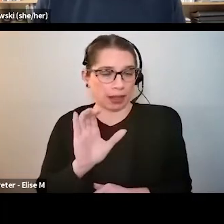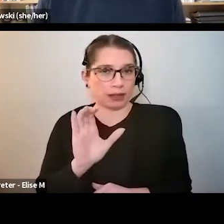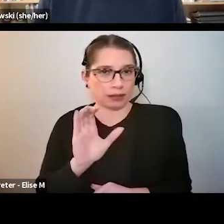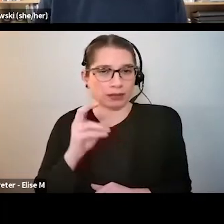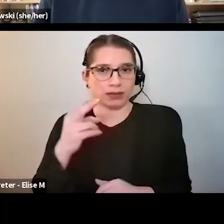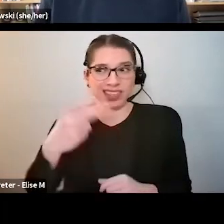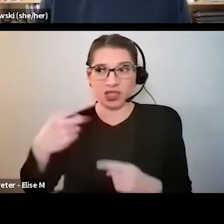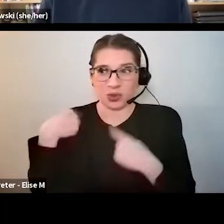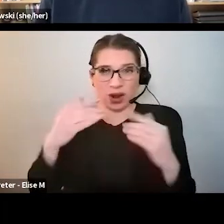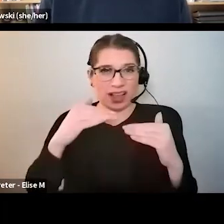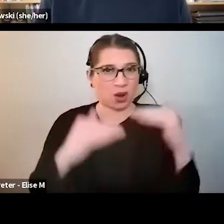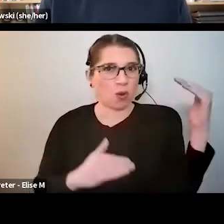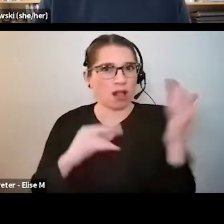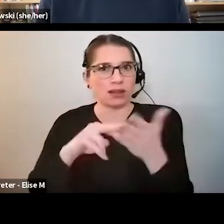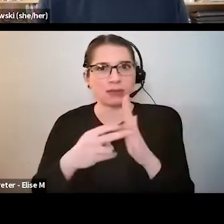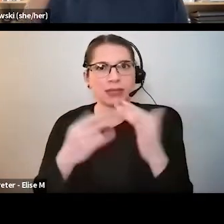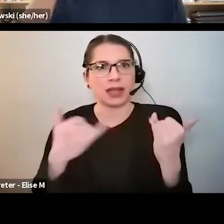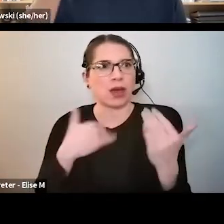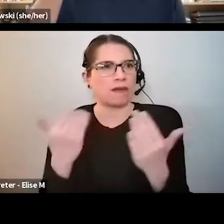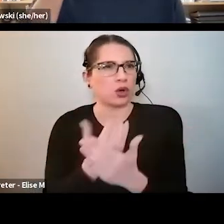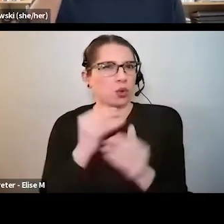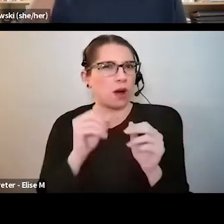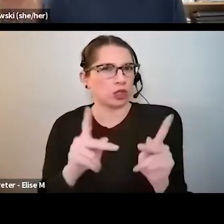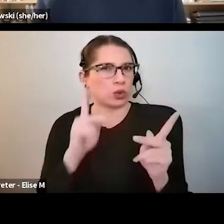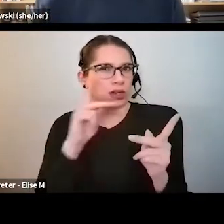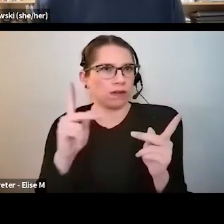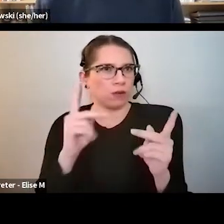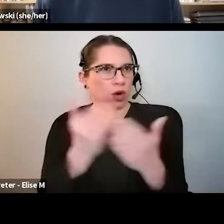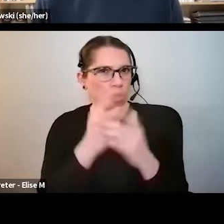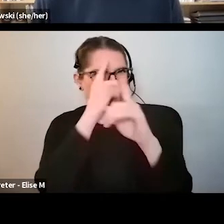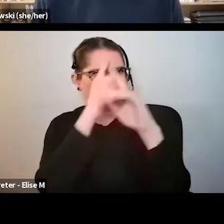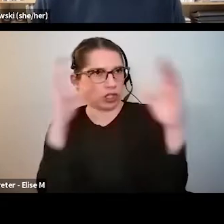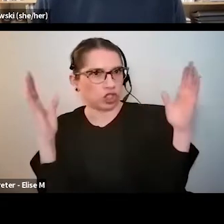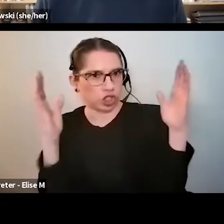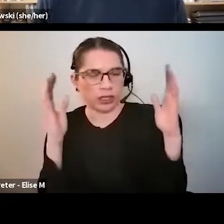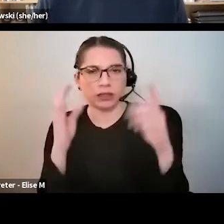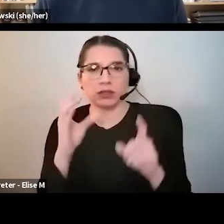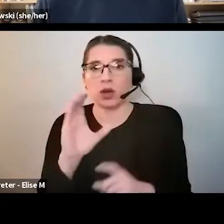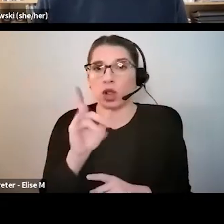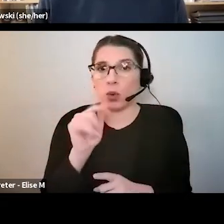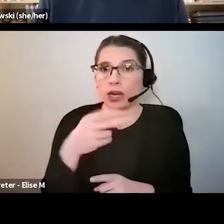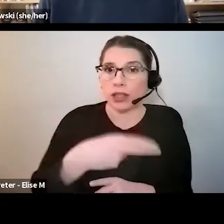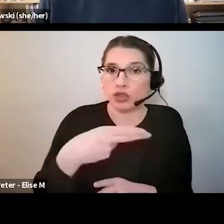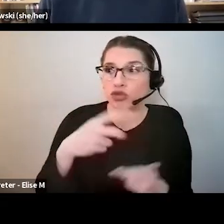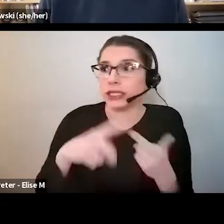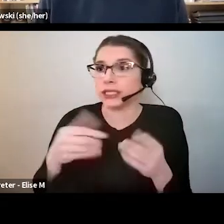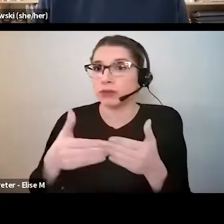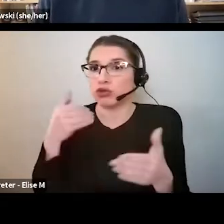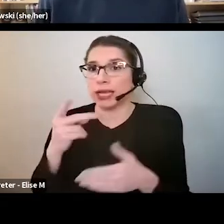vision for a unified nation that combined pre-Hispanic traditions, colonial histories, and modern